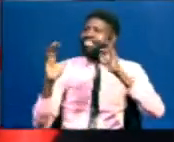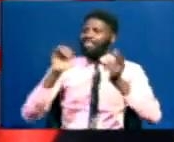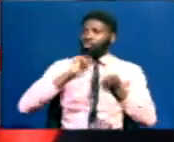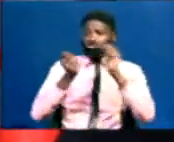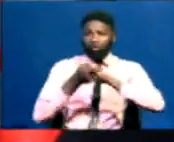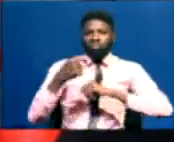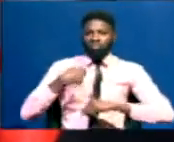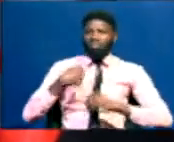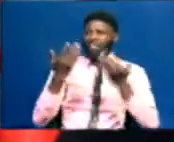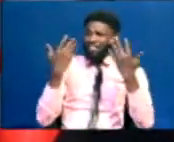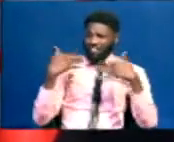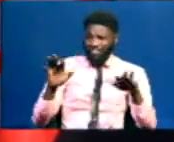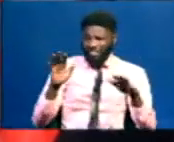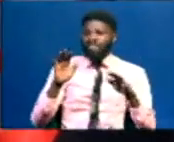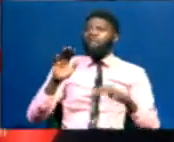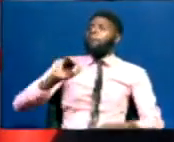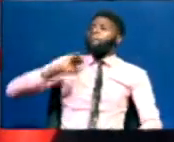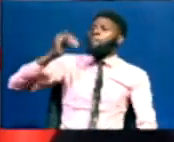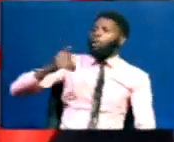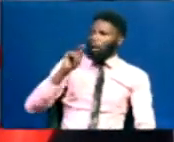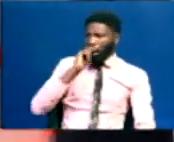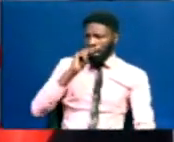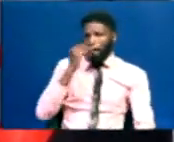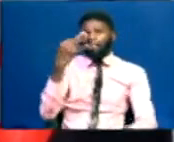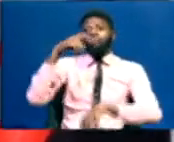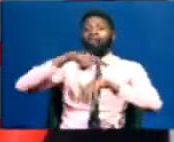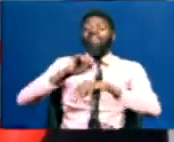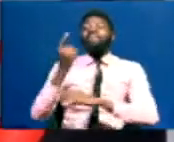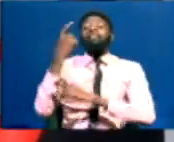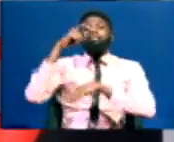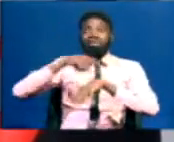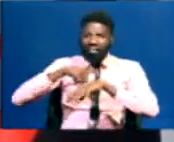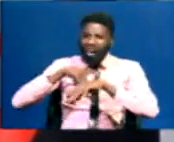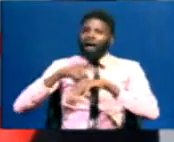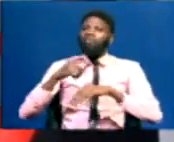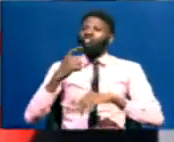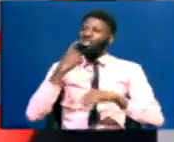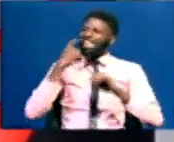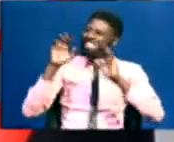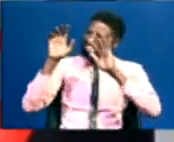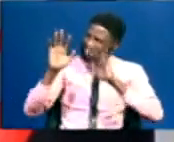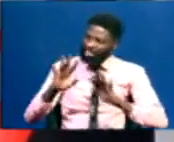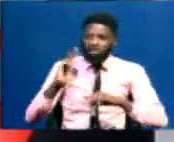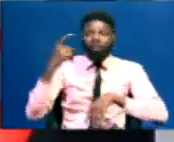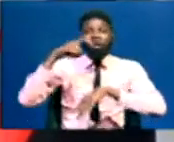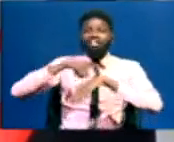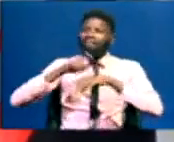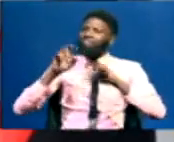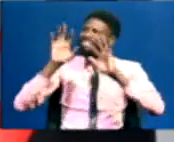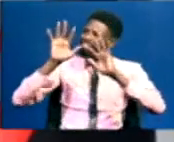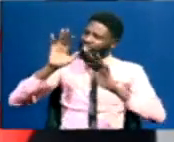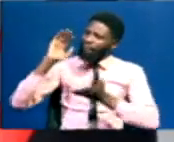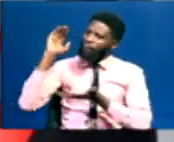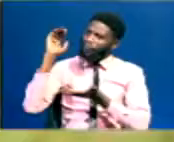Kilimanjaro 3 times, the first time there was a lot of snow, then the next time the snow cap is going down, and all those are the effects